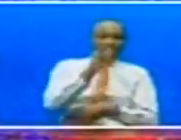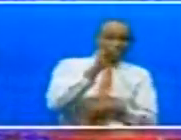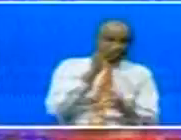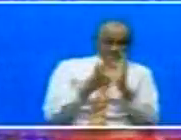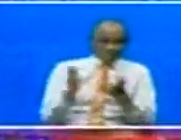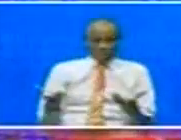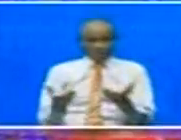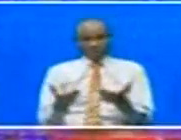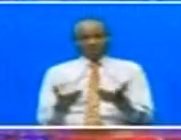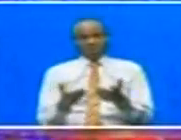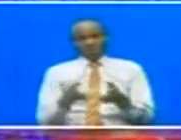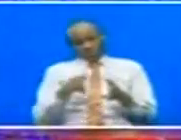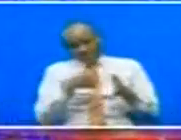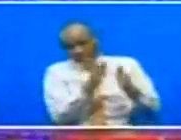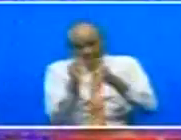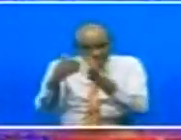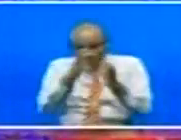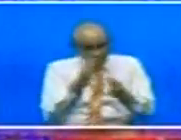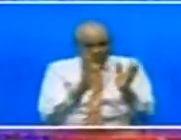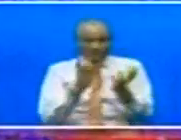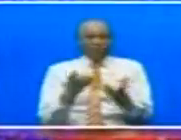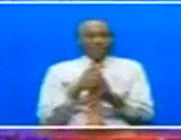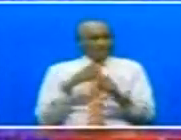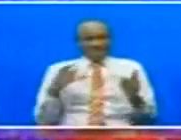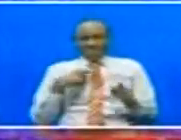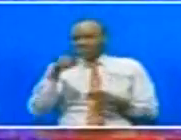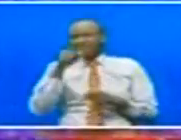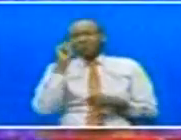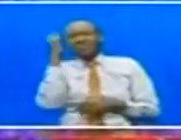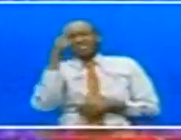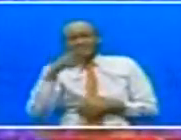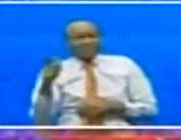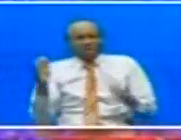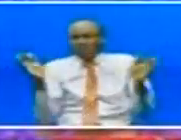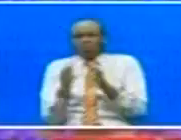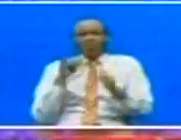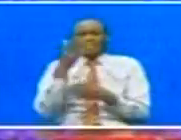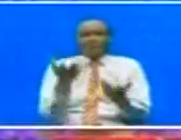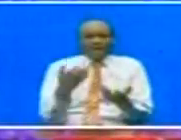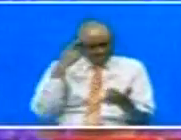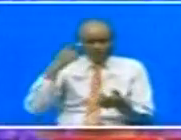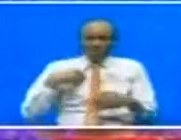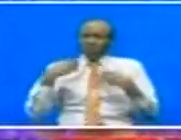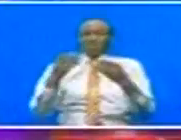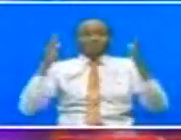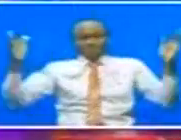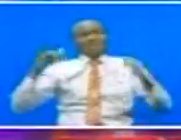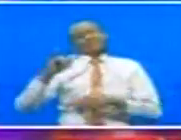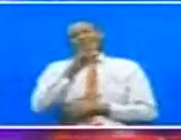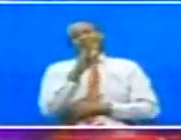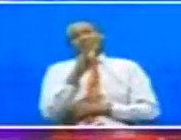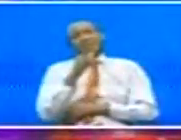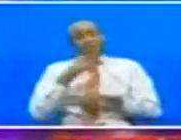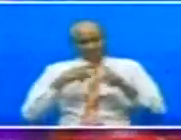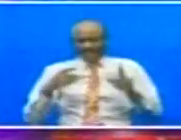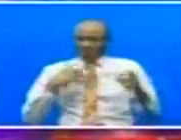what you're going to tell me? Of the flight path and all of that. But why was the president in such a small plane? I think we should get him a bigger plane. But